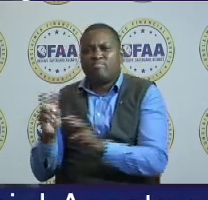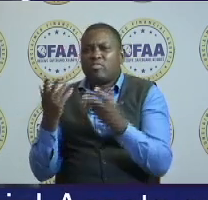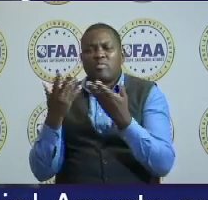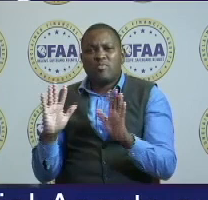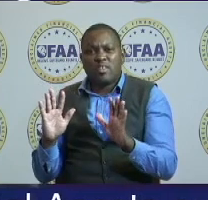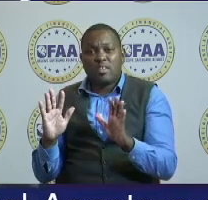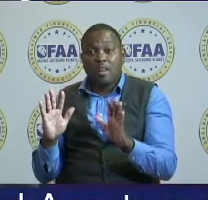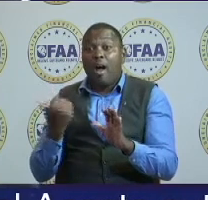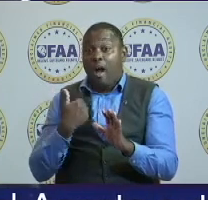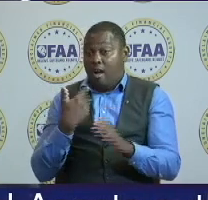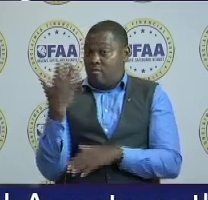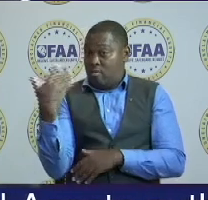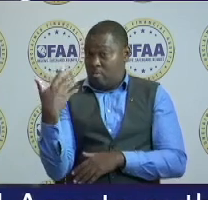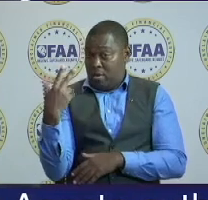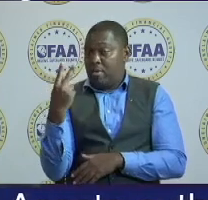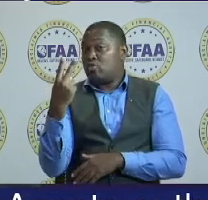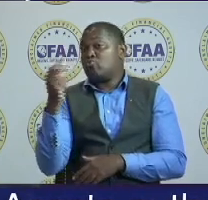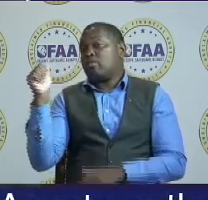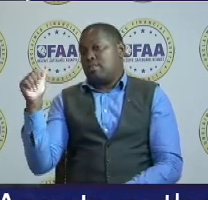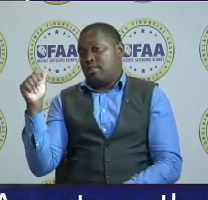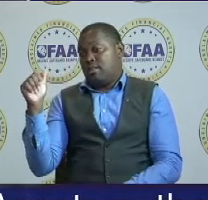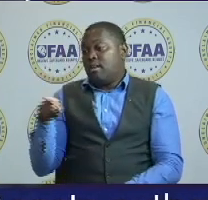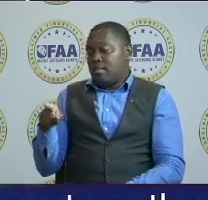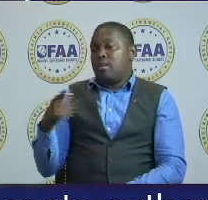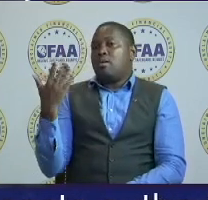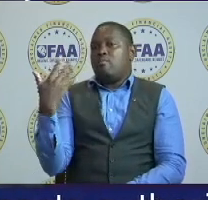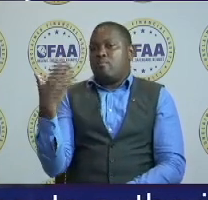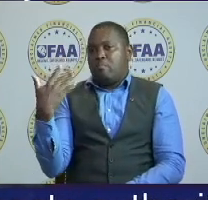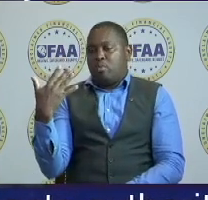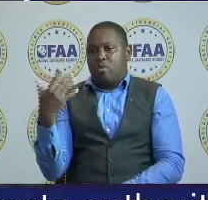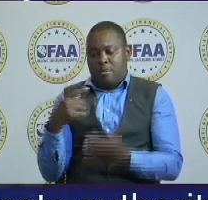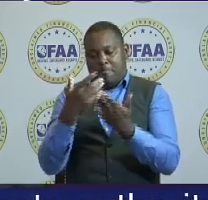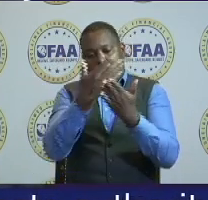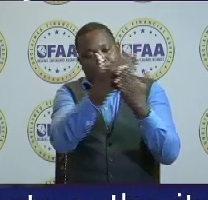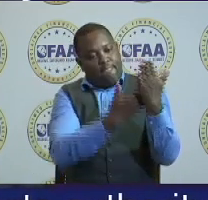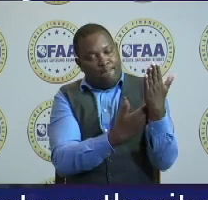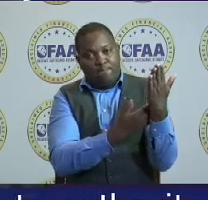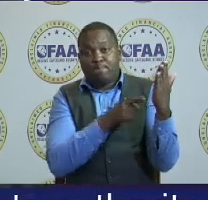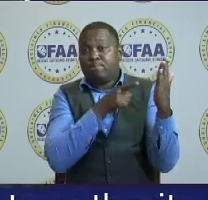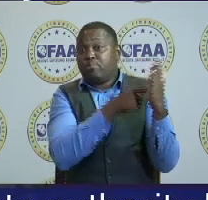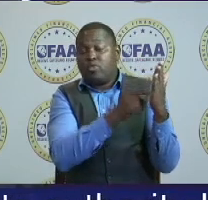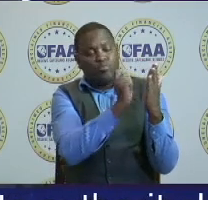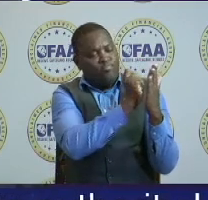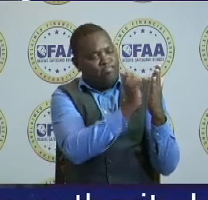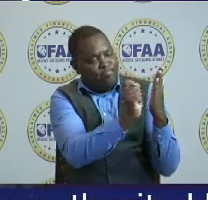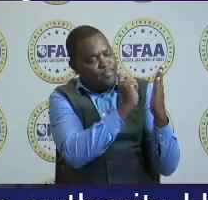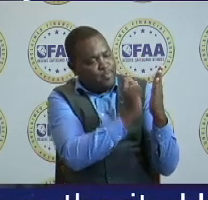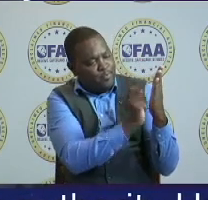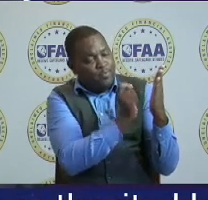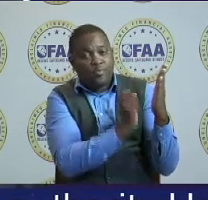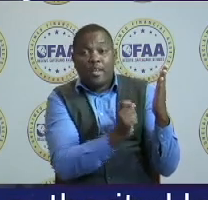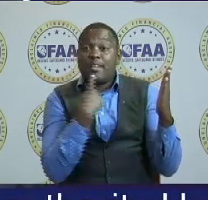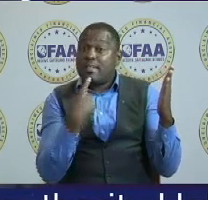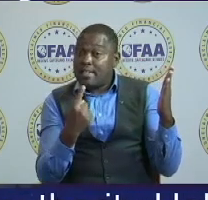Form 2A. So that form has got fields that as a holder you are meant to fill, saying that,